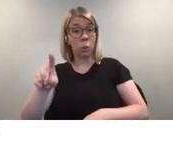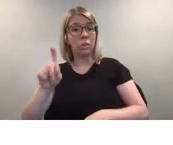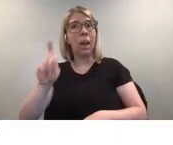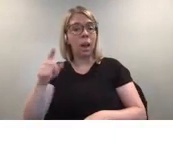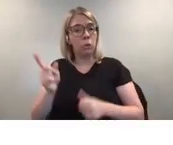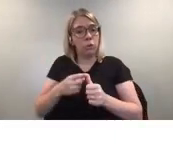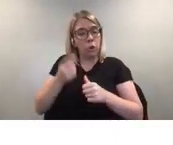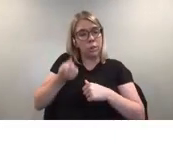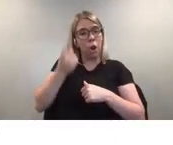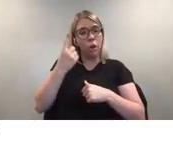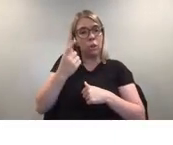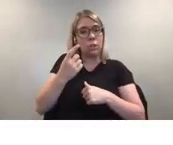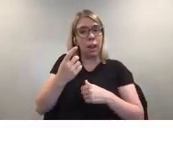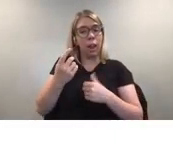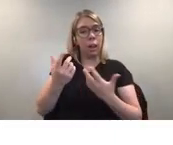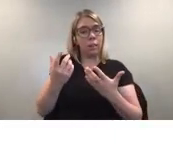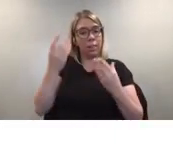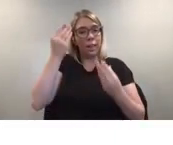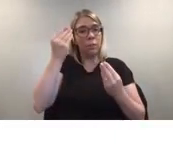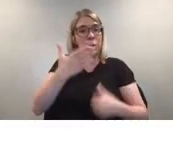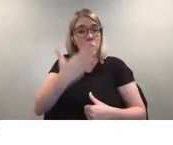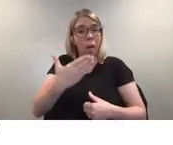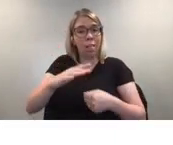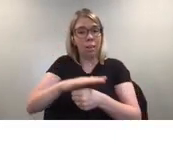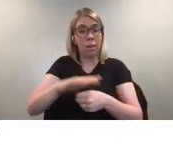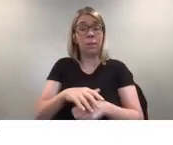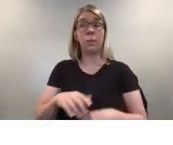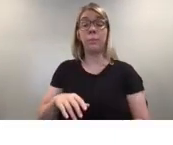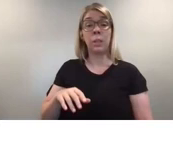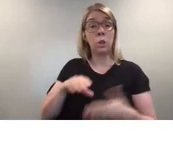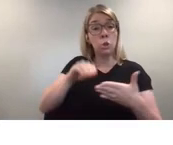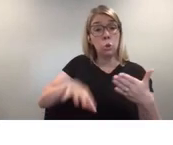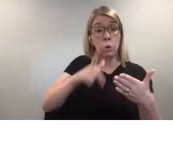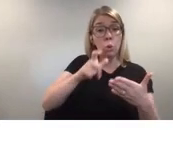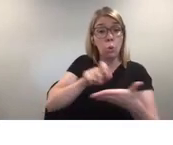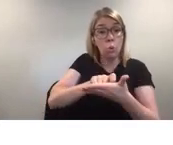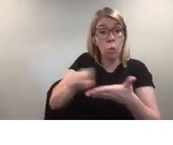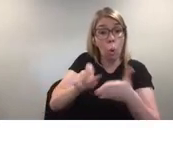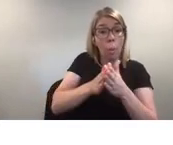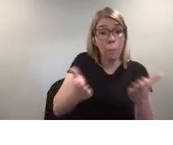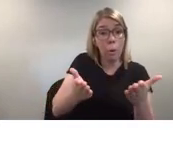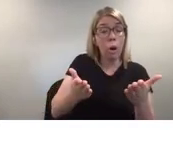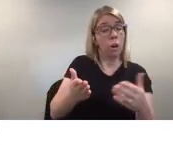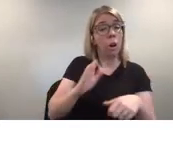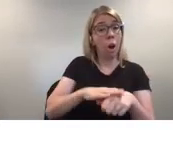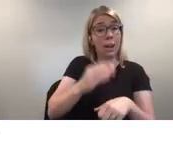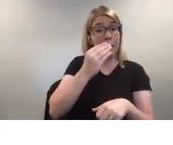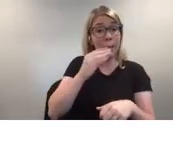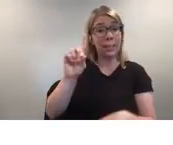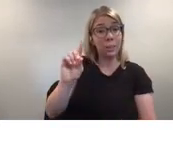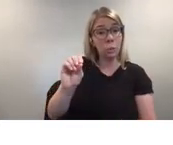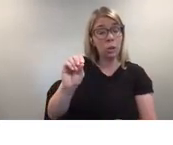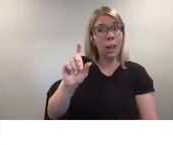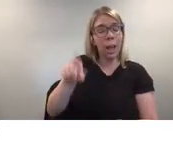questions. And the students who co-write the textbook on obesity and eating disorders had to understand the information well enough to write coherently about